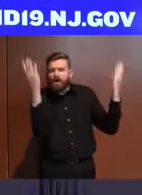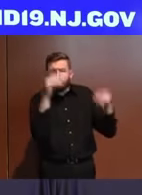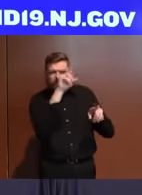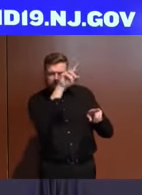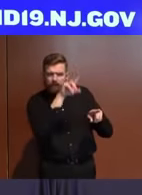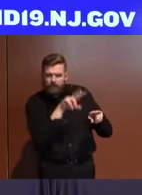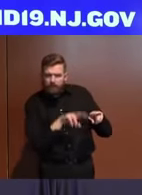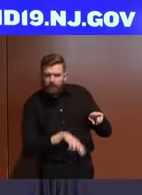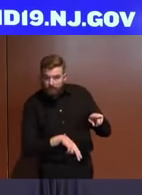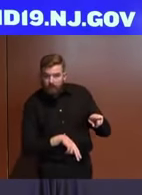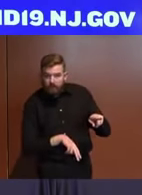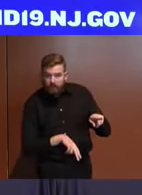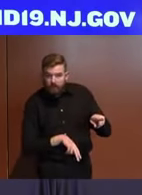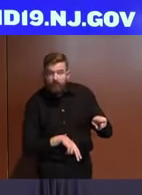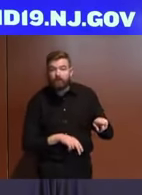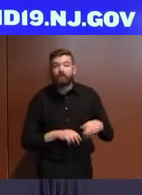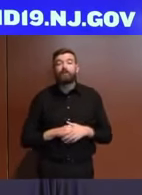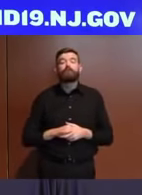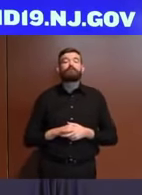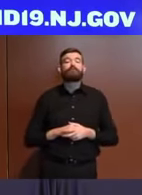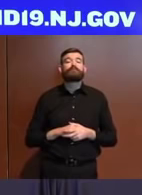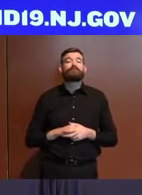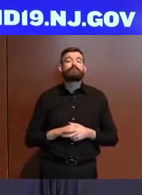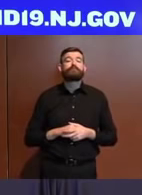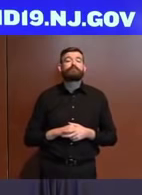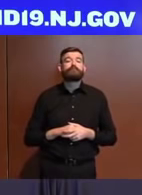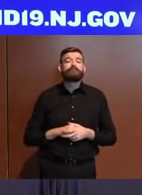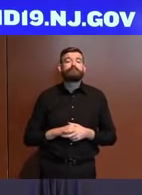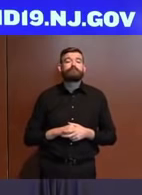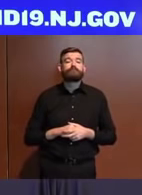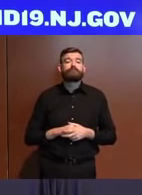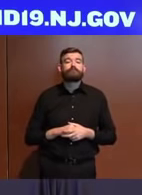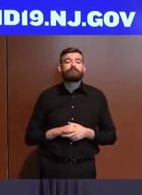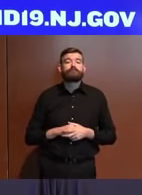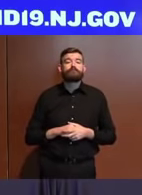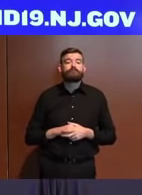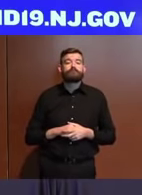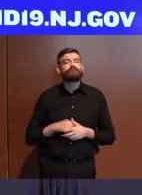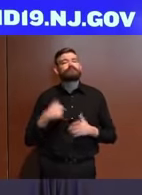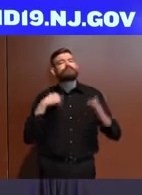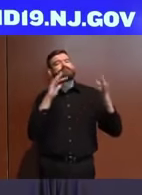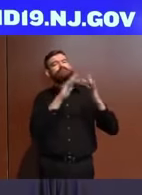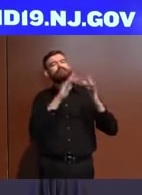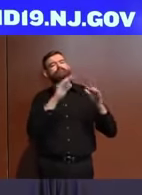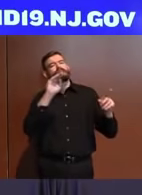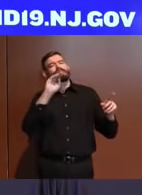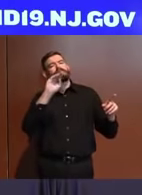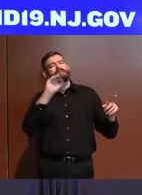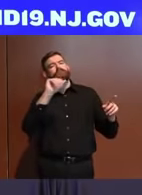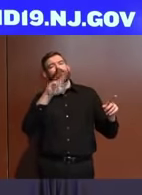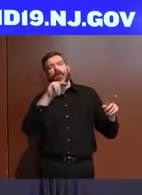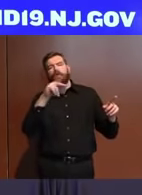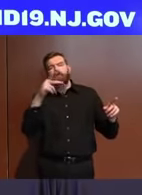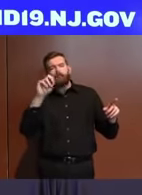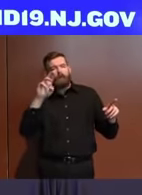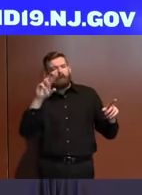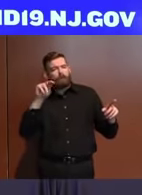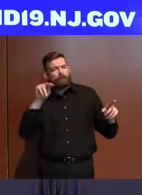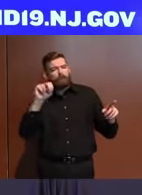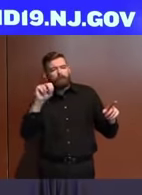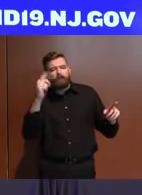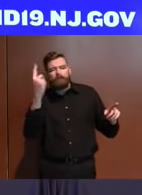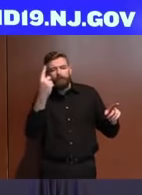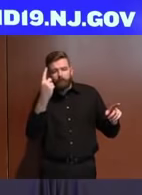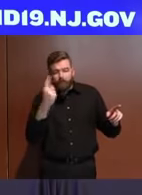notes earlier today, with Mark Perrone, who was I mentioned his name already in one of our prior sessions, the leader of the